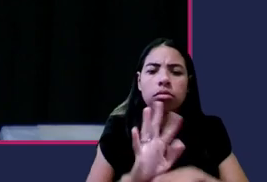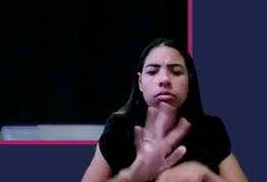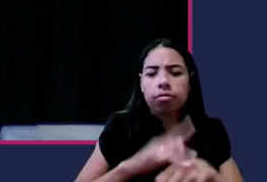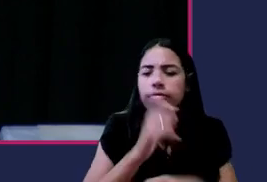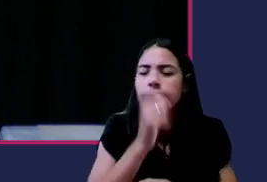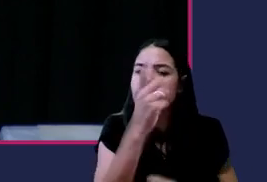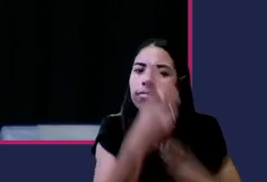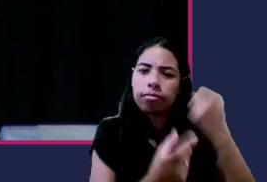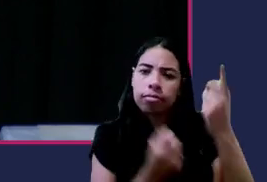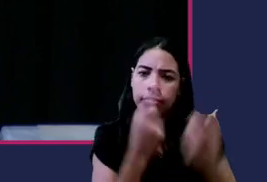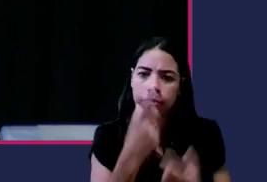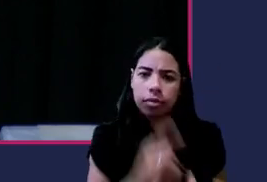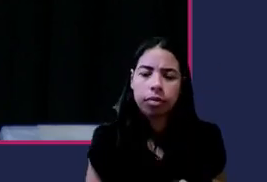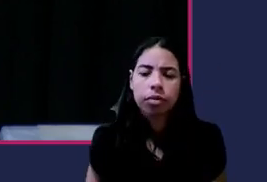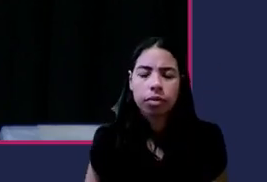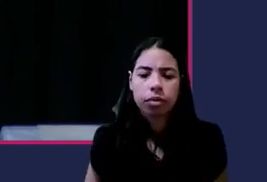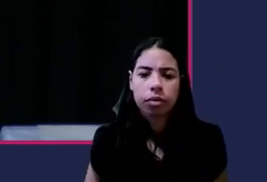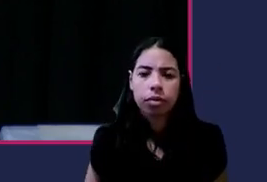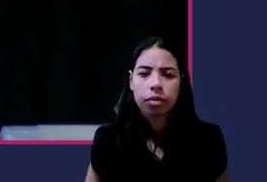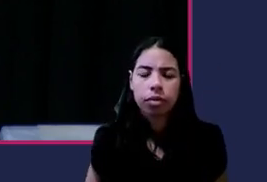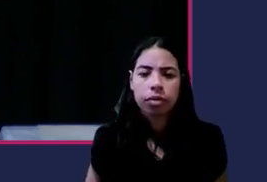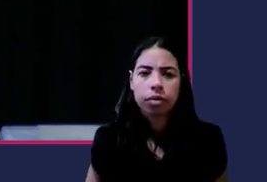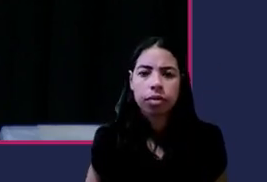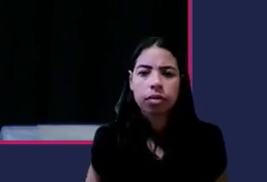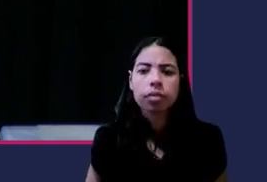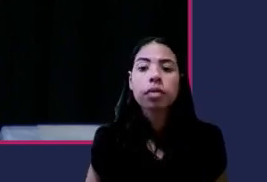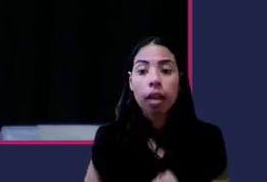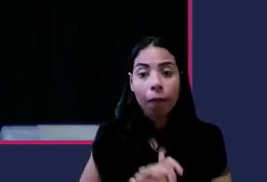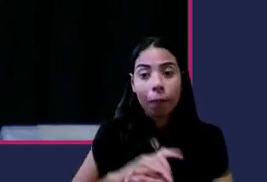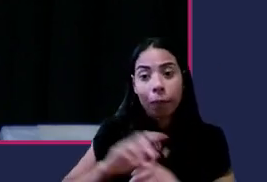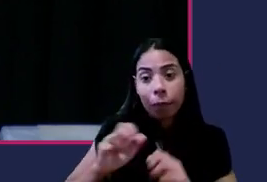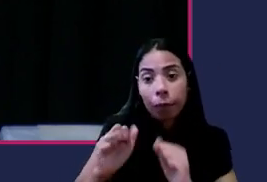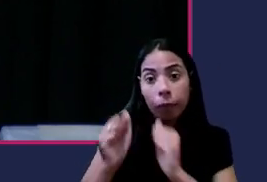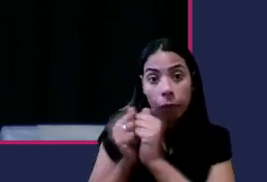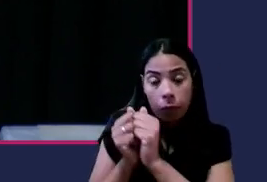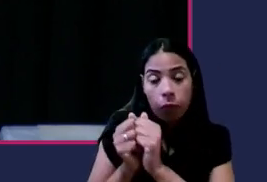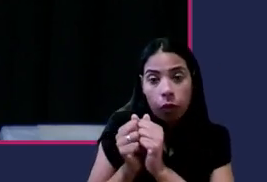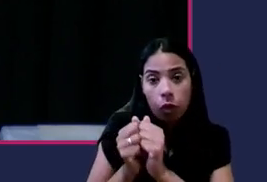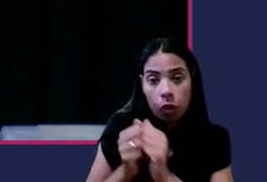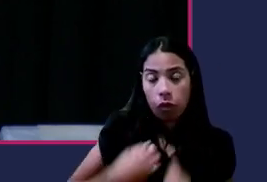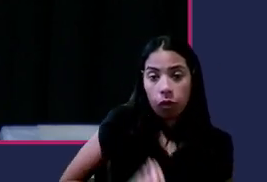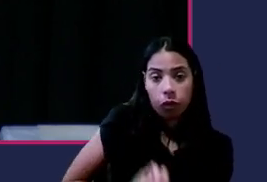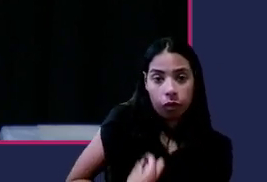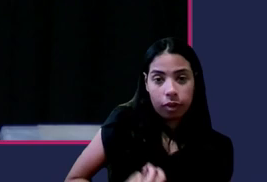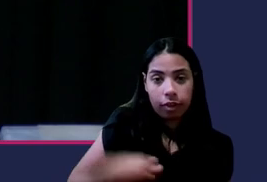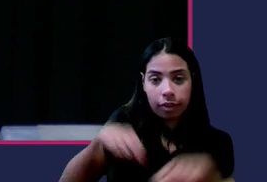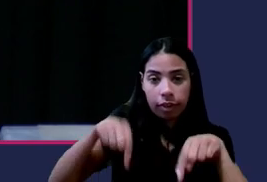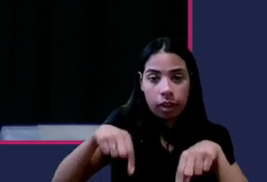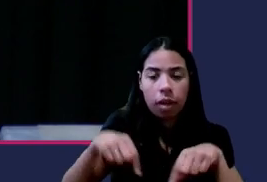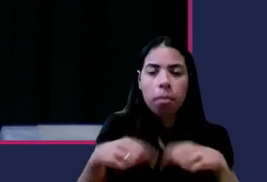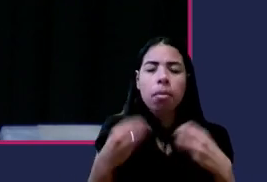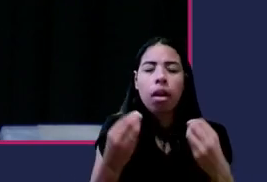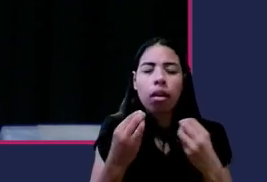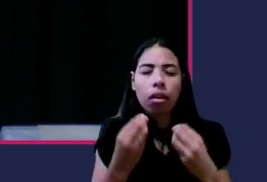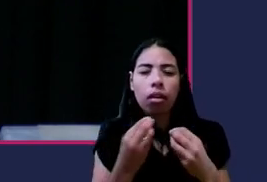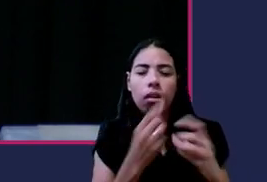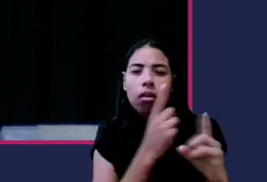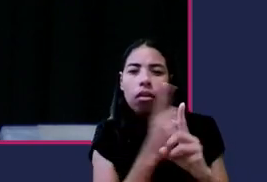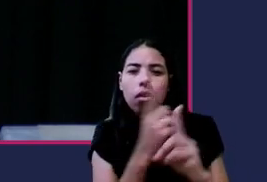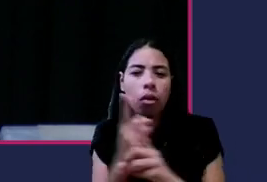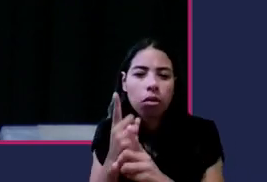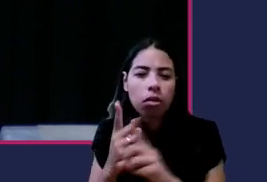are fighting for rare disease patients. Together, we are here to build